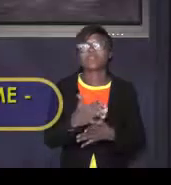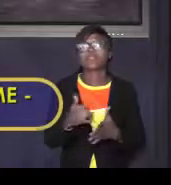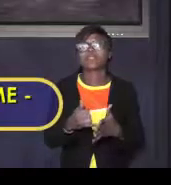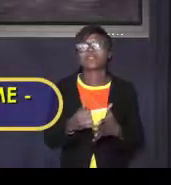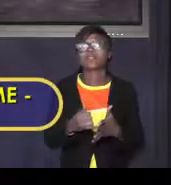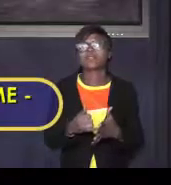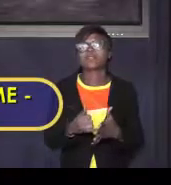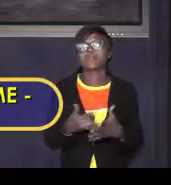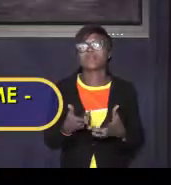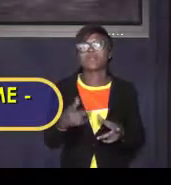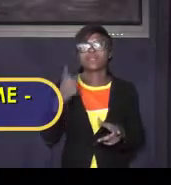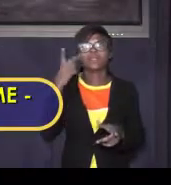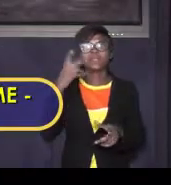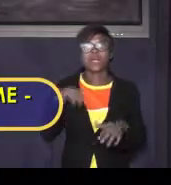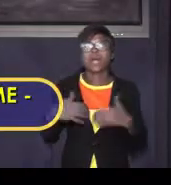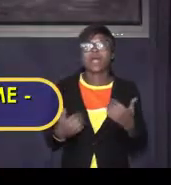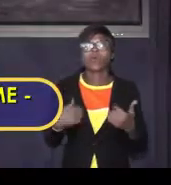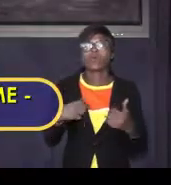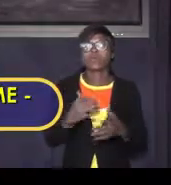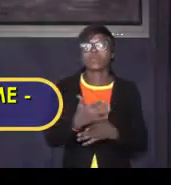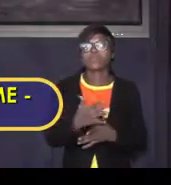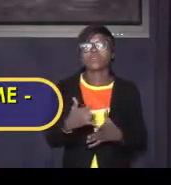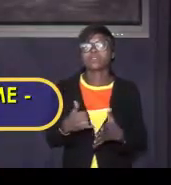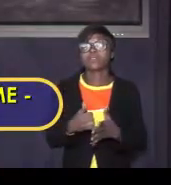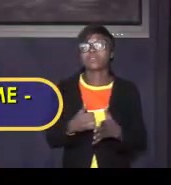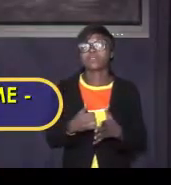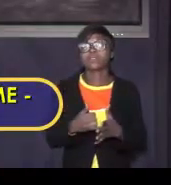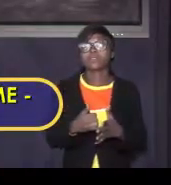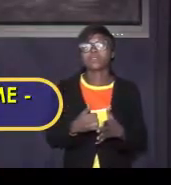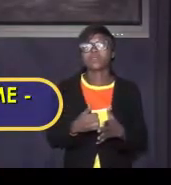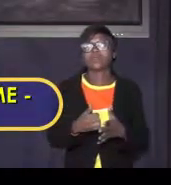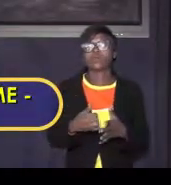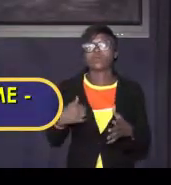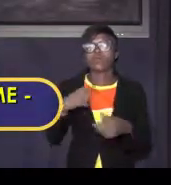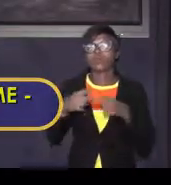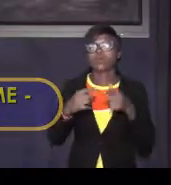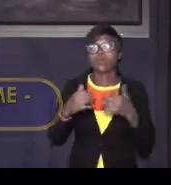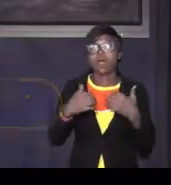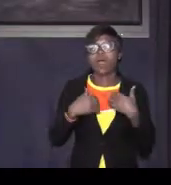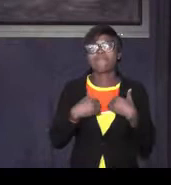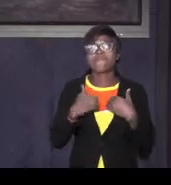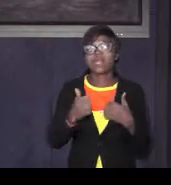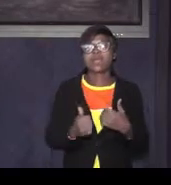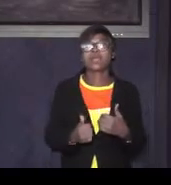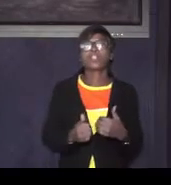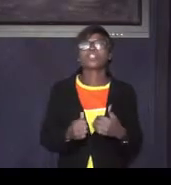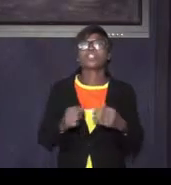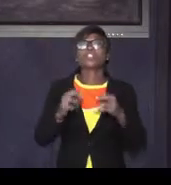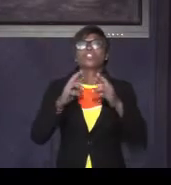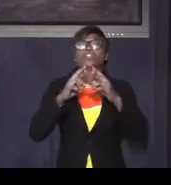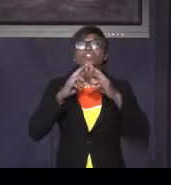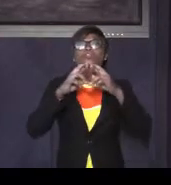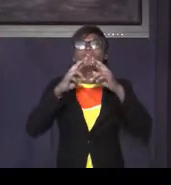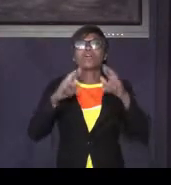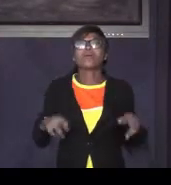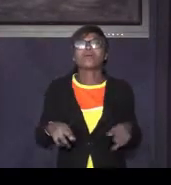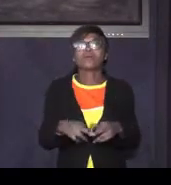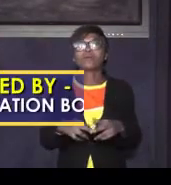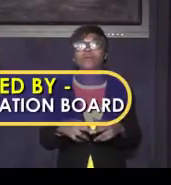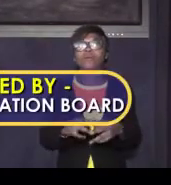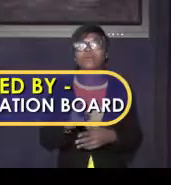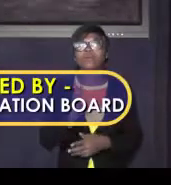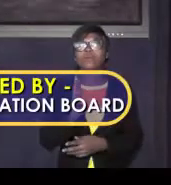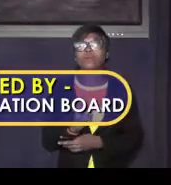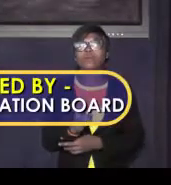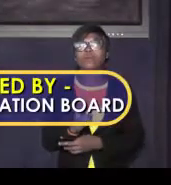see how it's done. Now, obviously, we're going to have a triangle on top and a rectangle